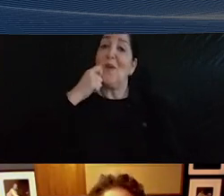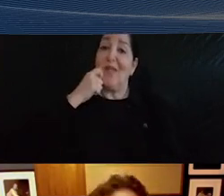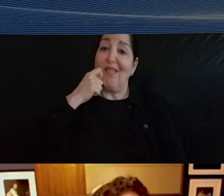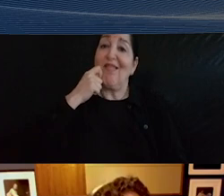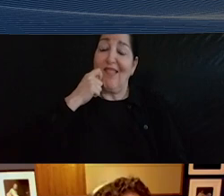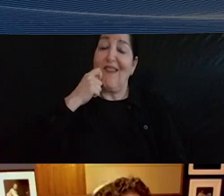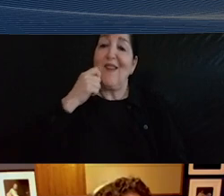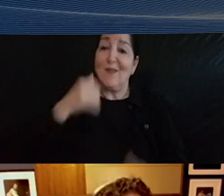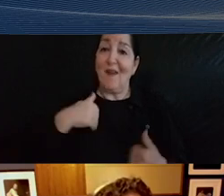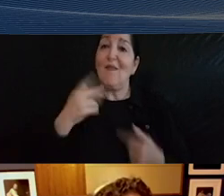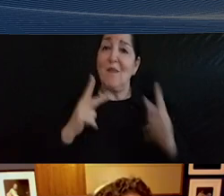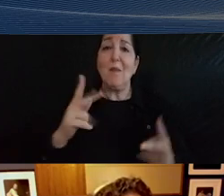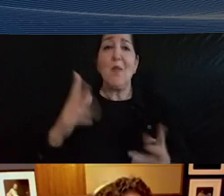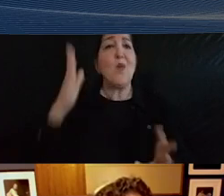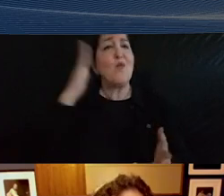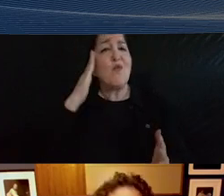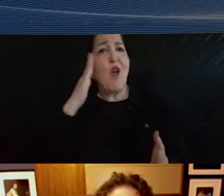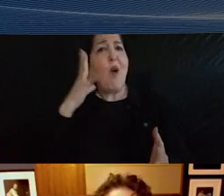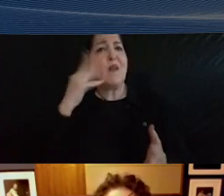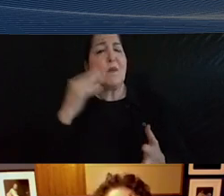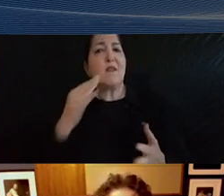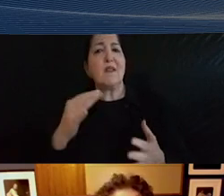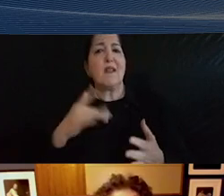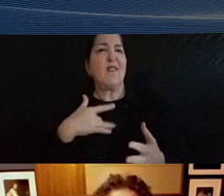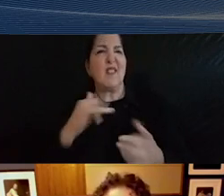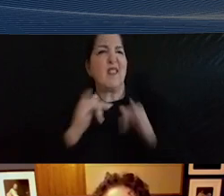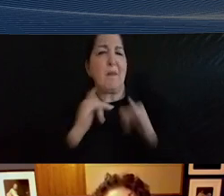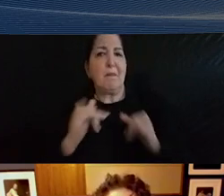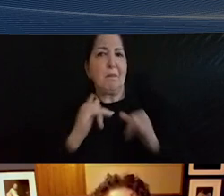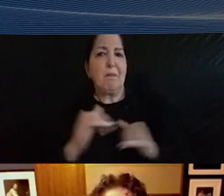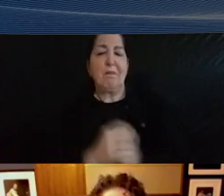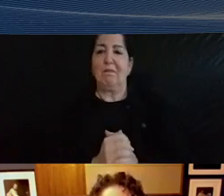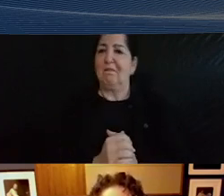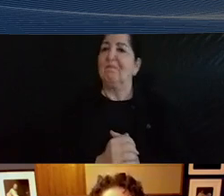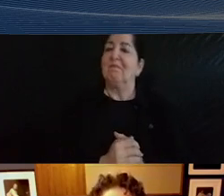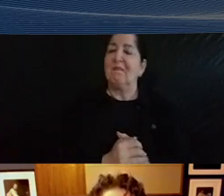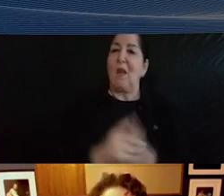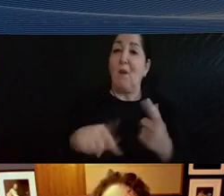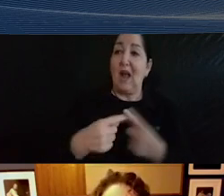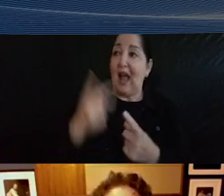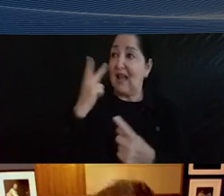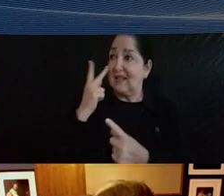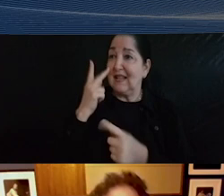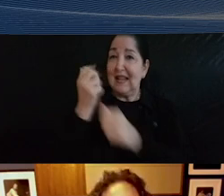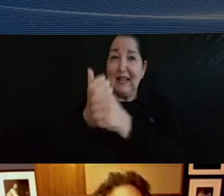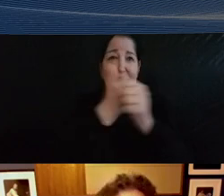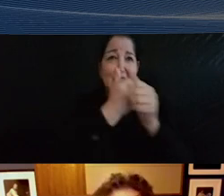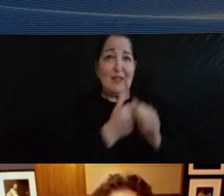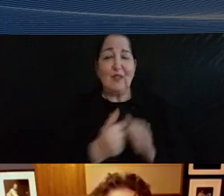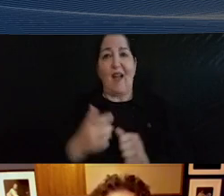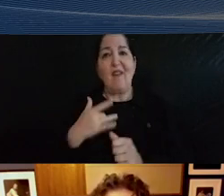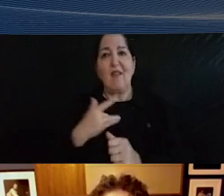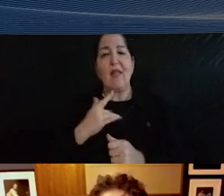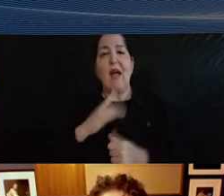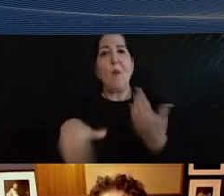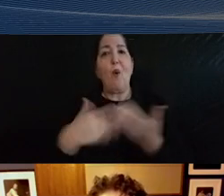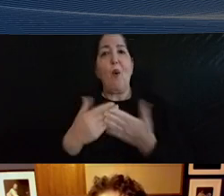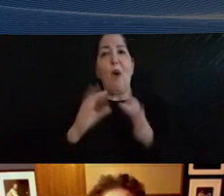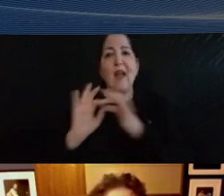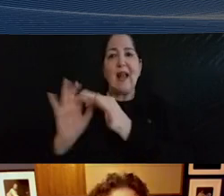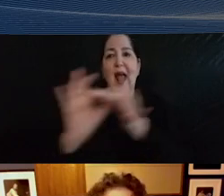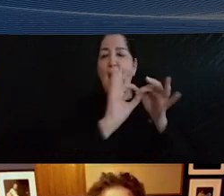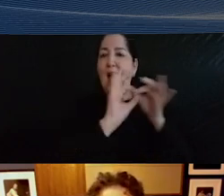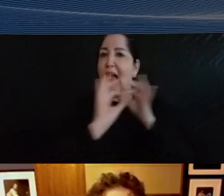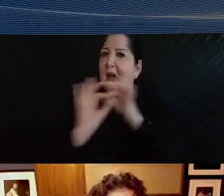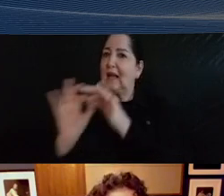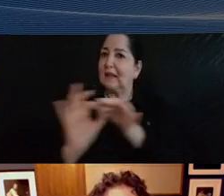cool about having people who kind of know what you go through. And when I see all of you guys, it's kind of, I